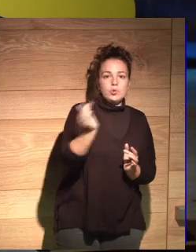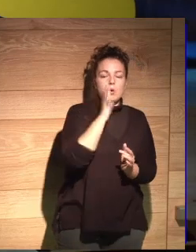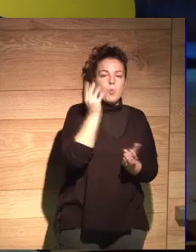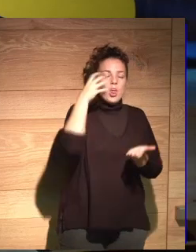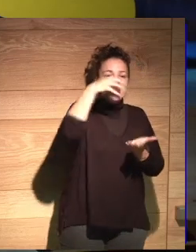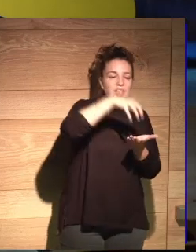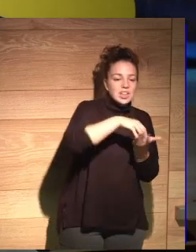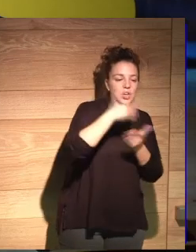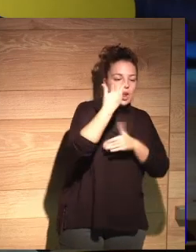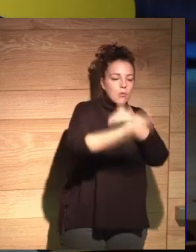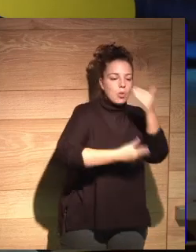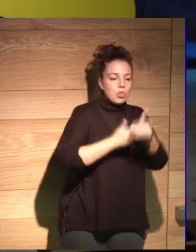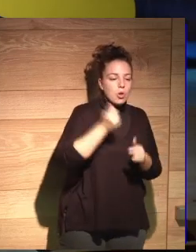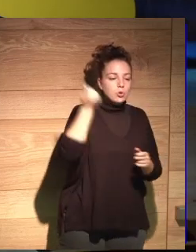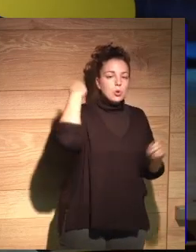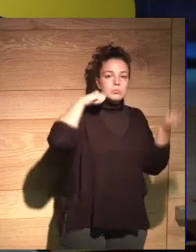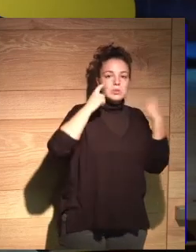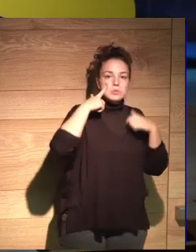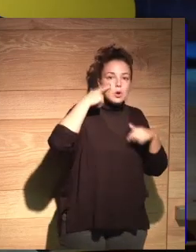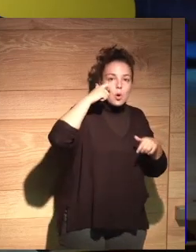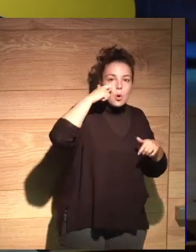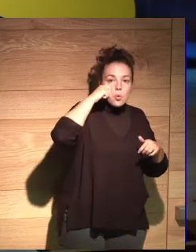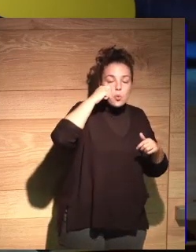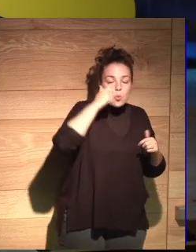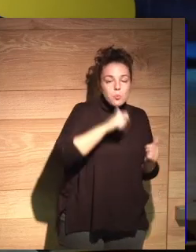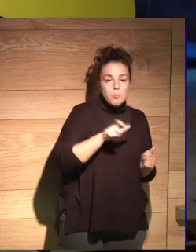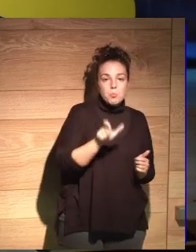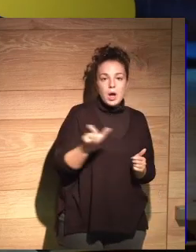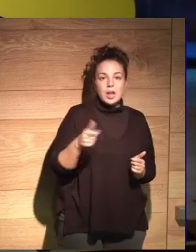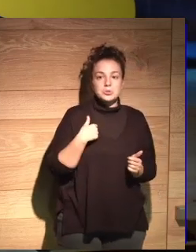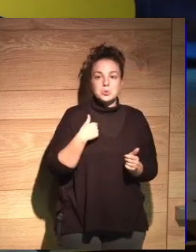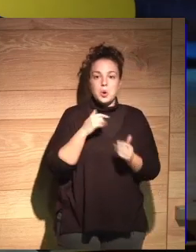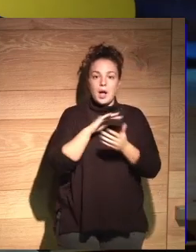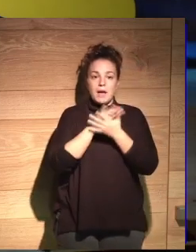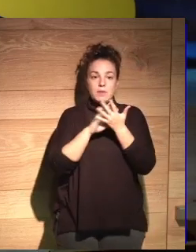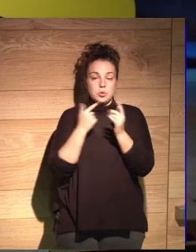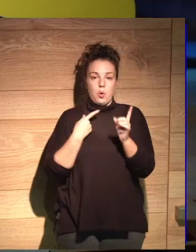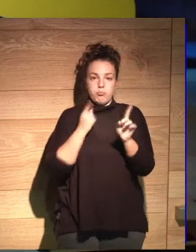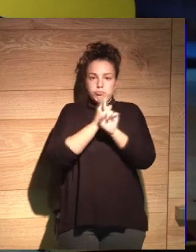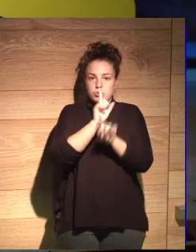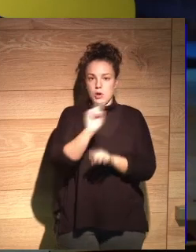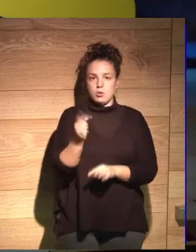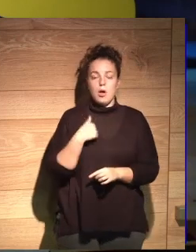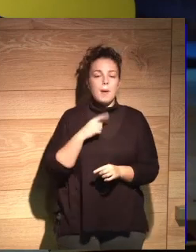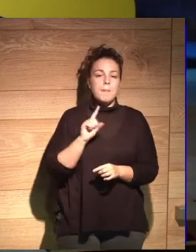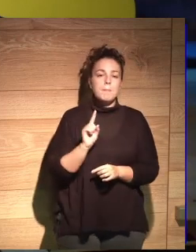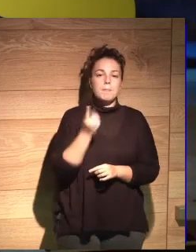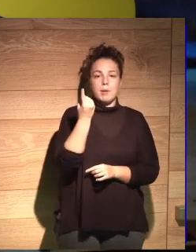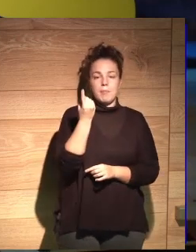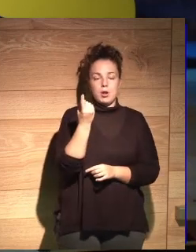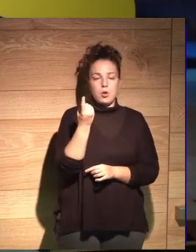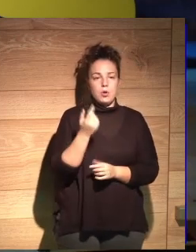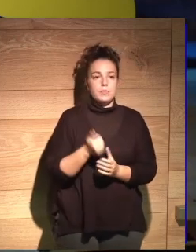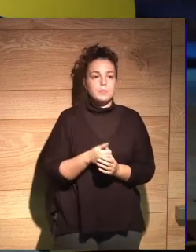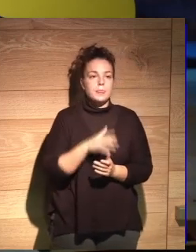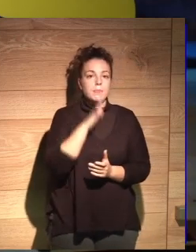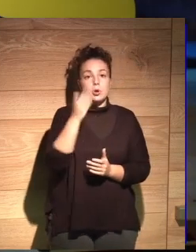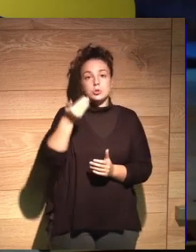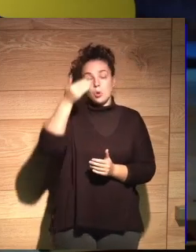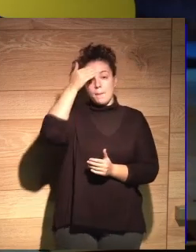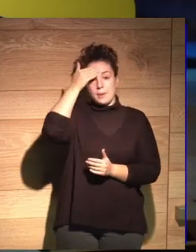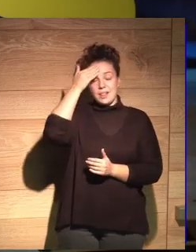futuristic, like Evolution and Human Behavior Center. And I'm not going to talk about, but I'm not opposed. First, I'm going to do a statement